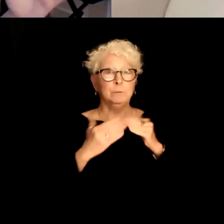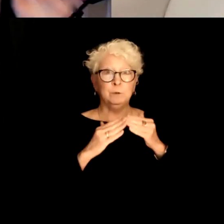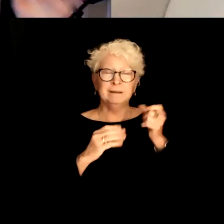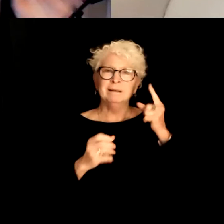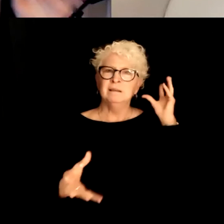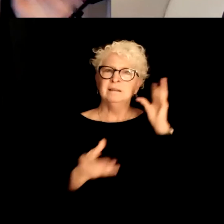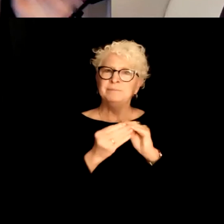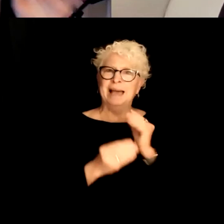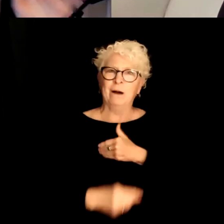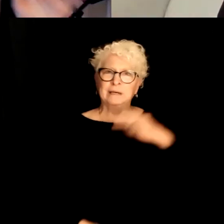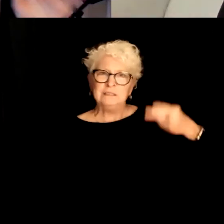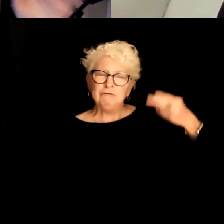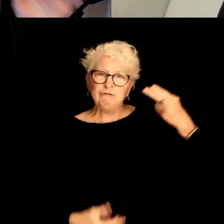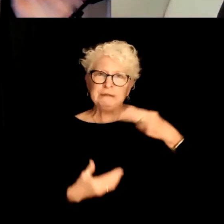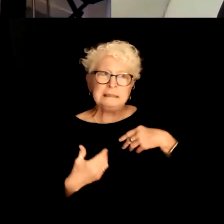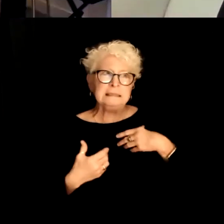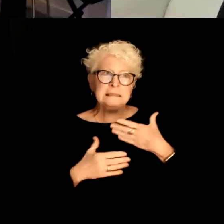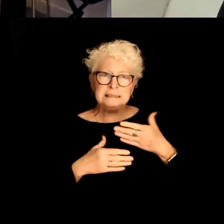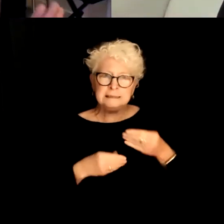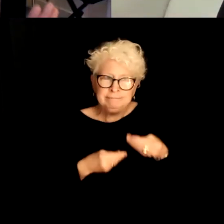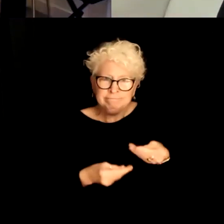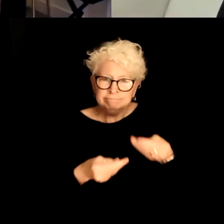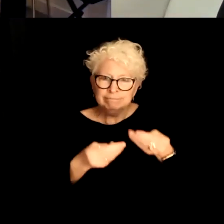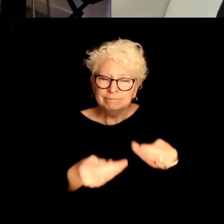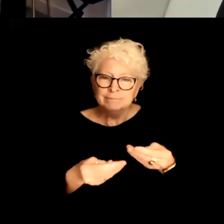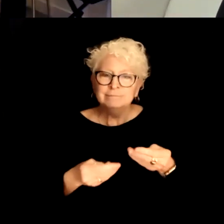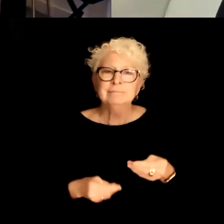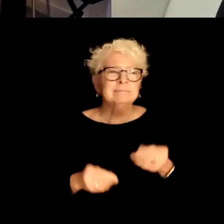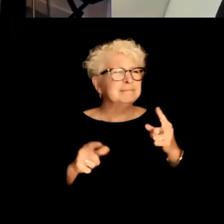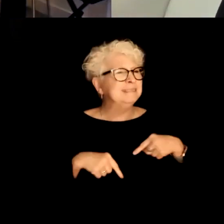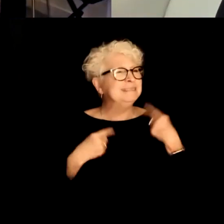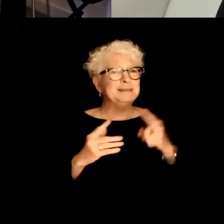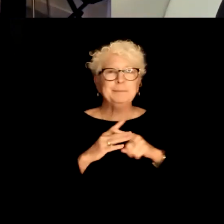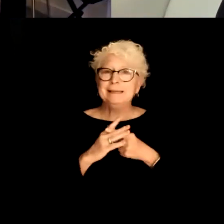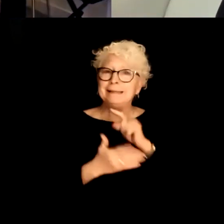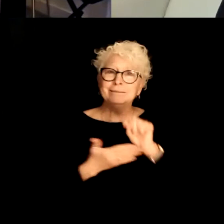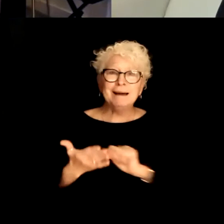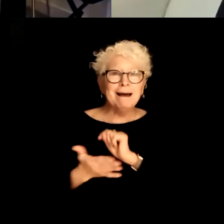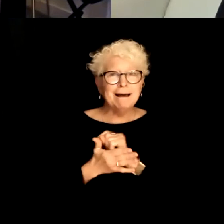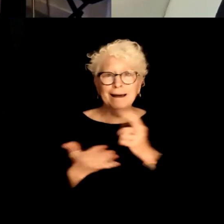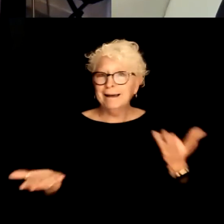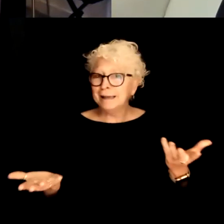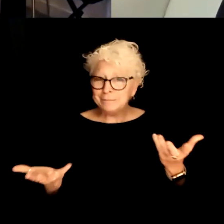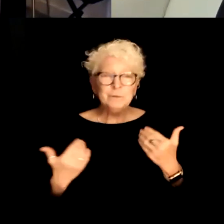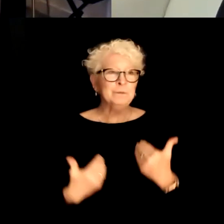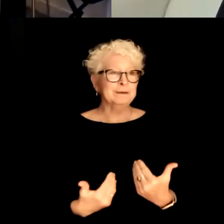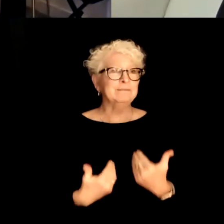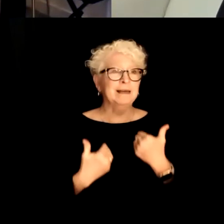all of time. For as long as there are Homo sapiens, we have been here. And I think part